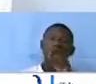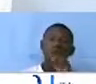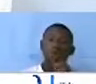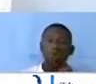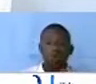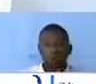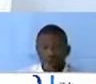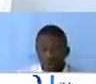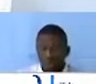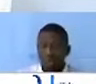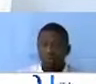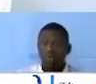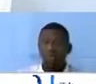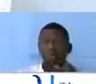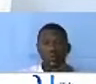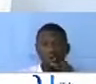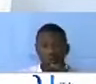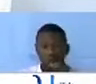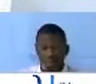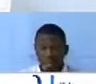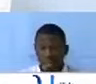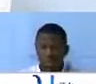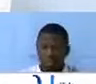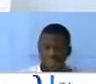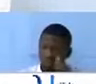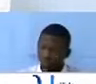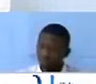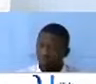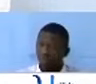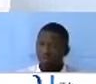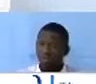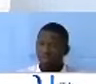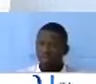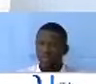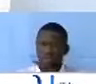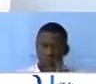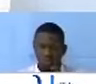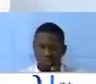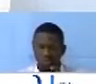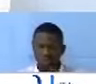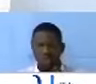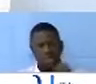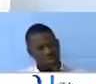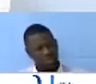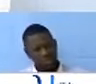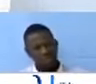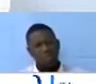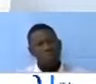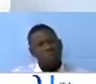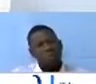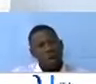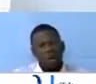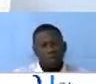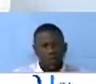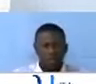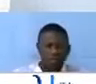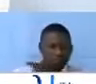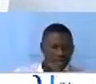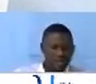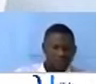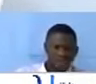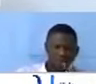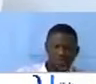the question would be, why would these people say this? If there is no